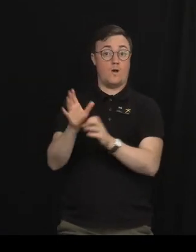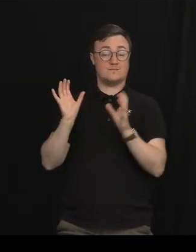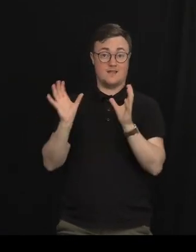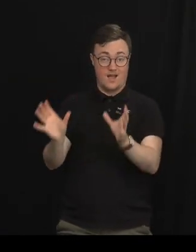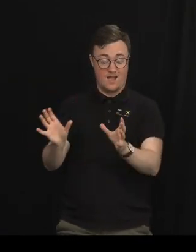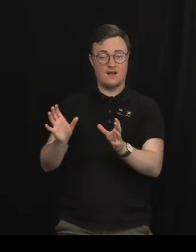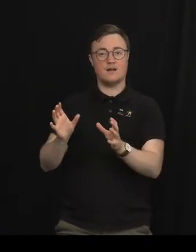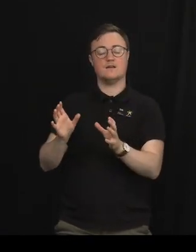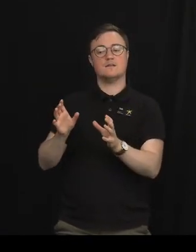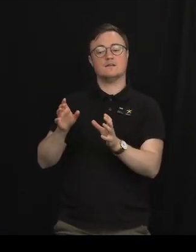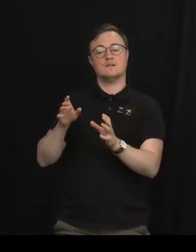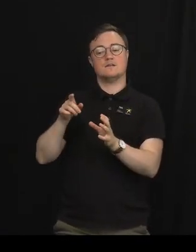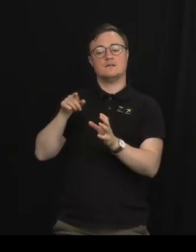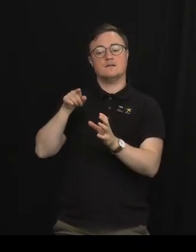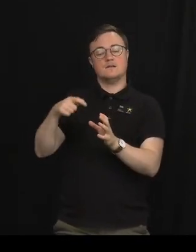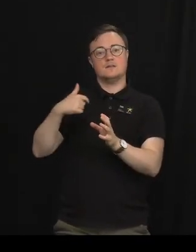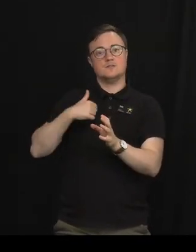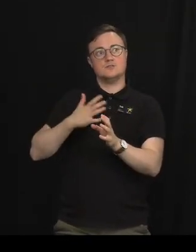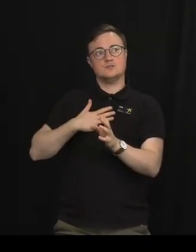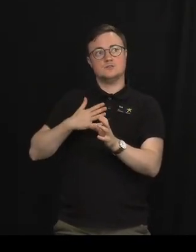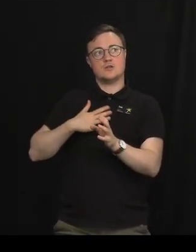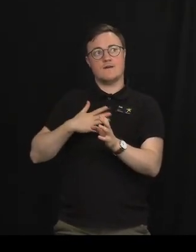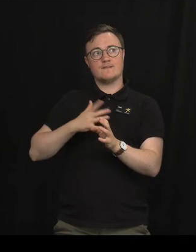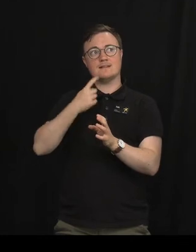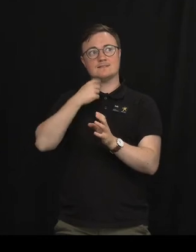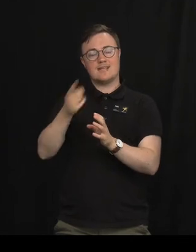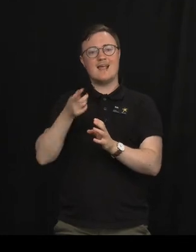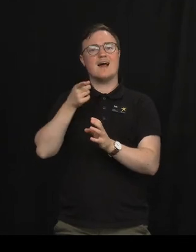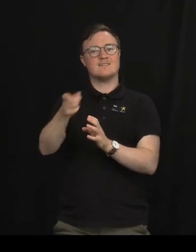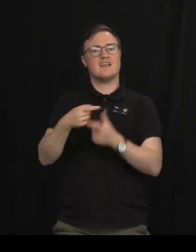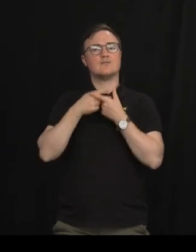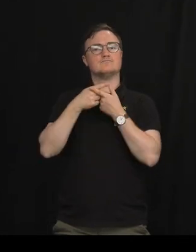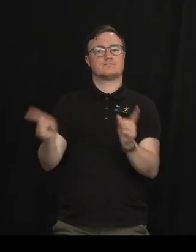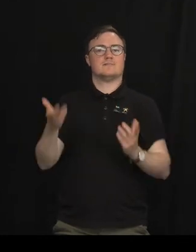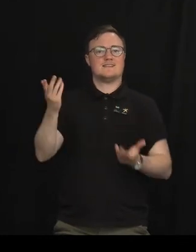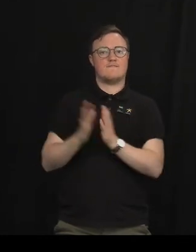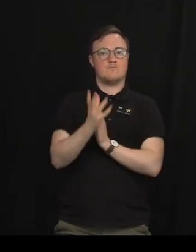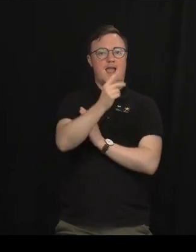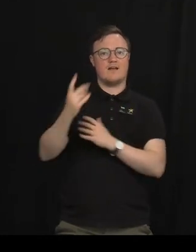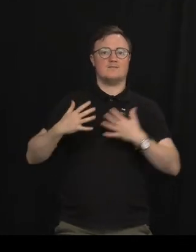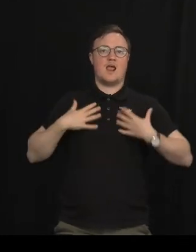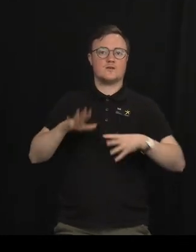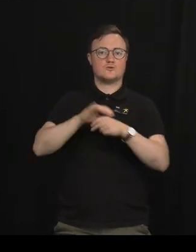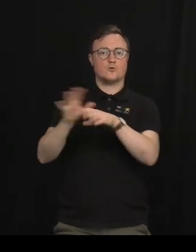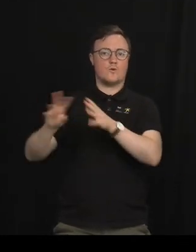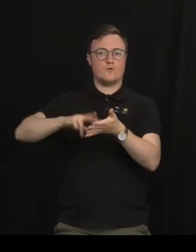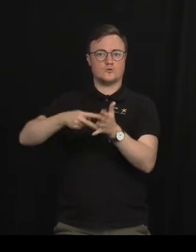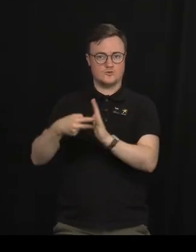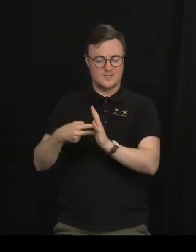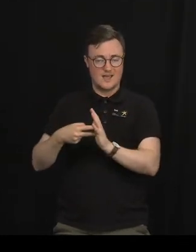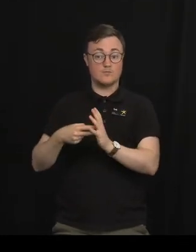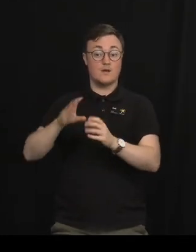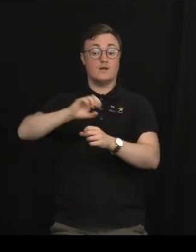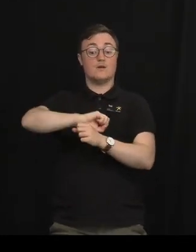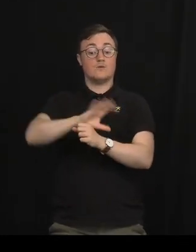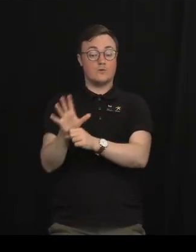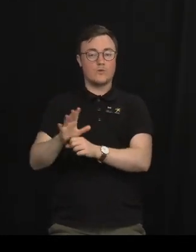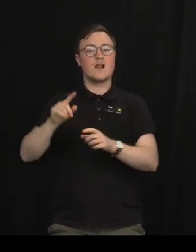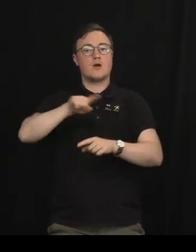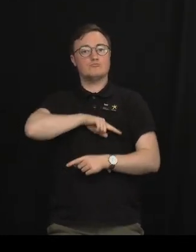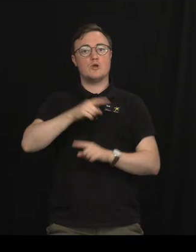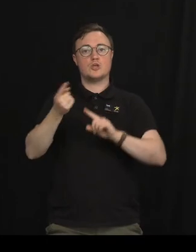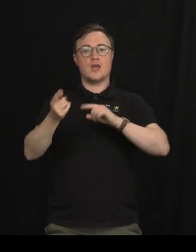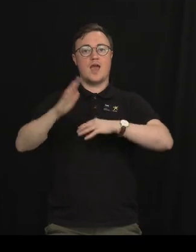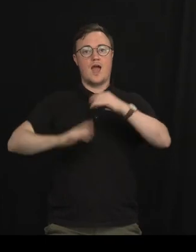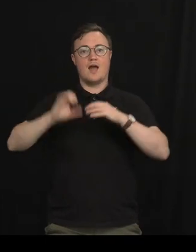this goes beyond health systems as we define it in the talk here. This talks about outreach and about